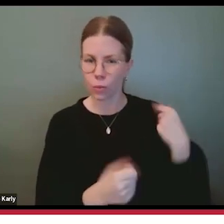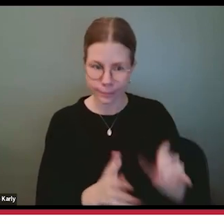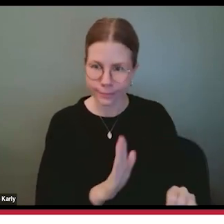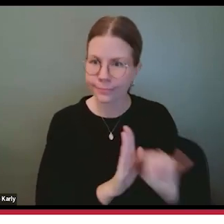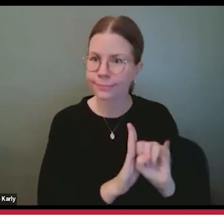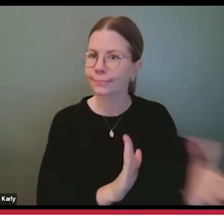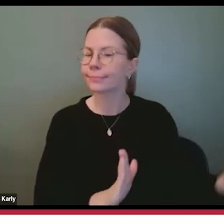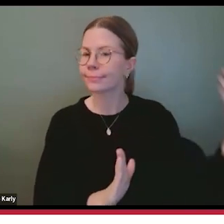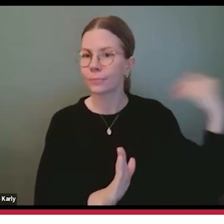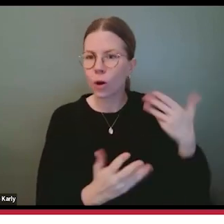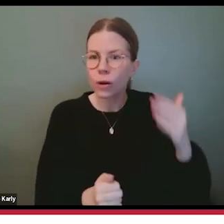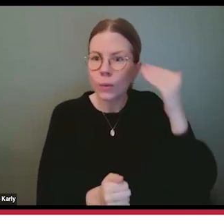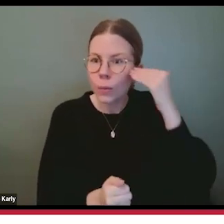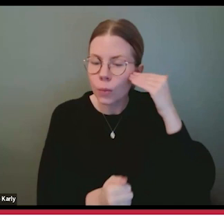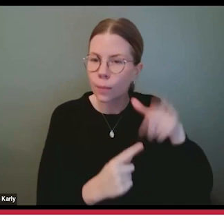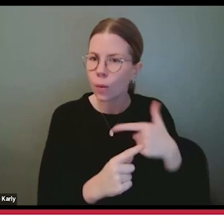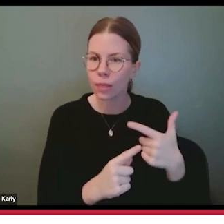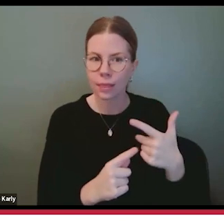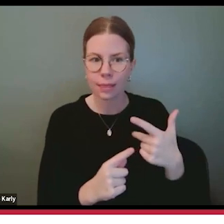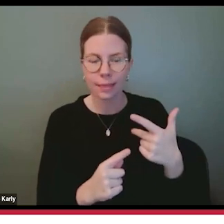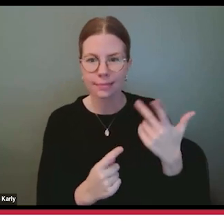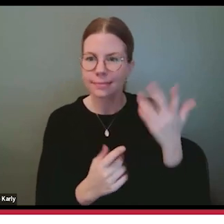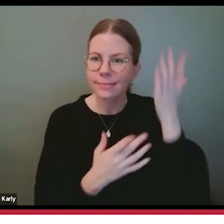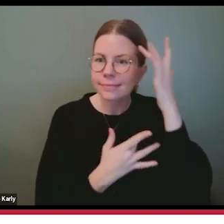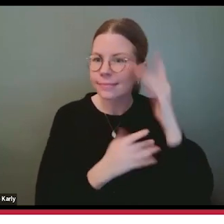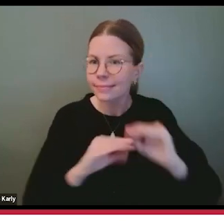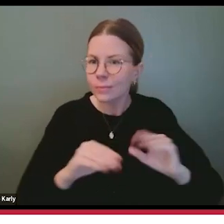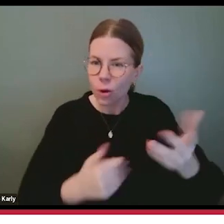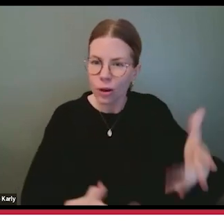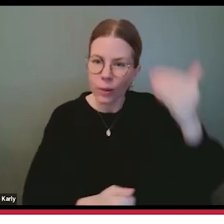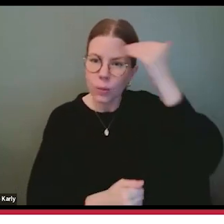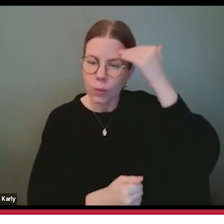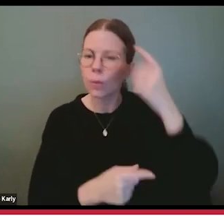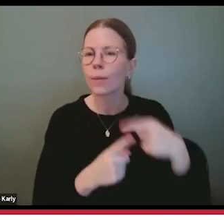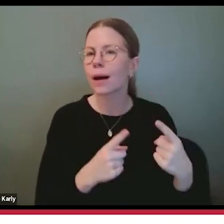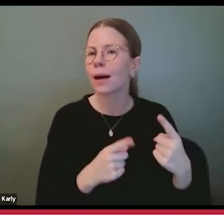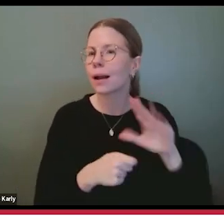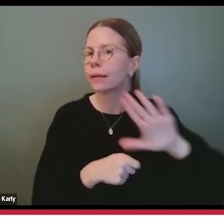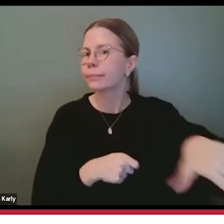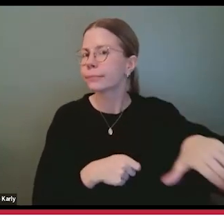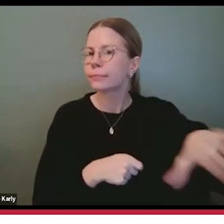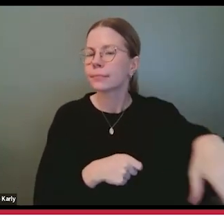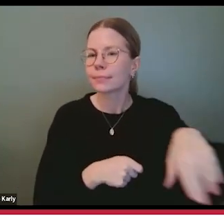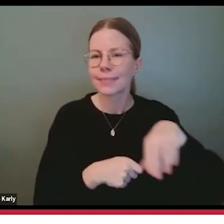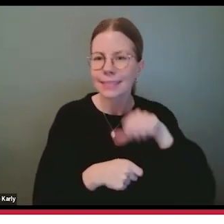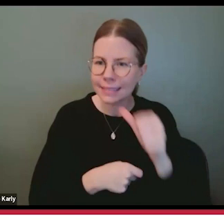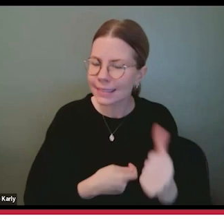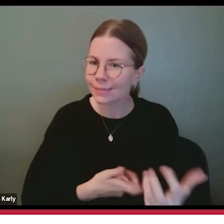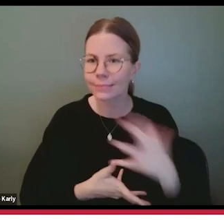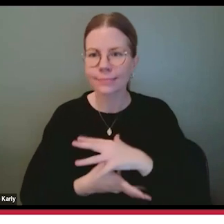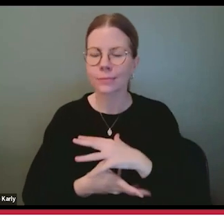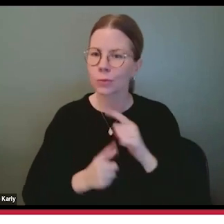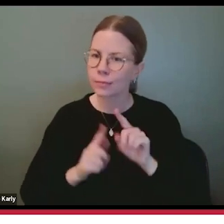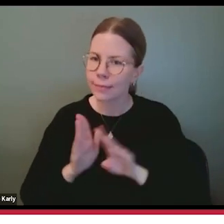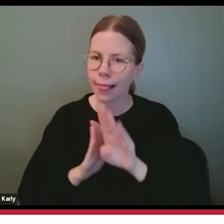viruses, and we just didn't decide to prioritize them. So it further suggests that we do need to take action, but we don't.